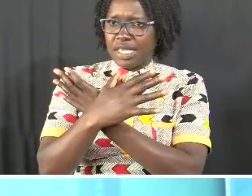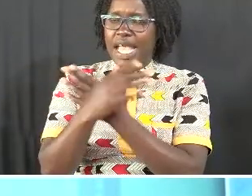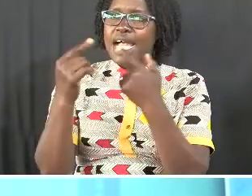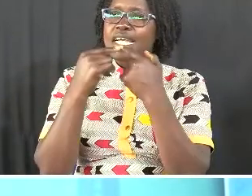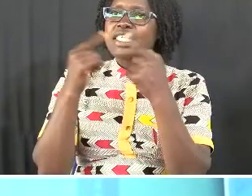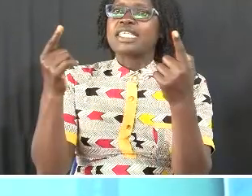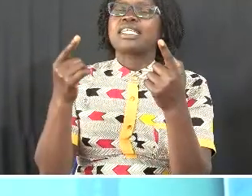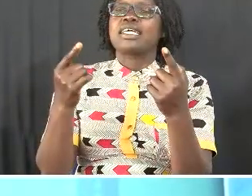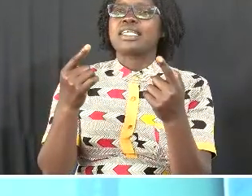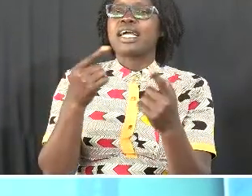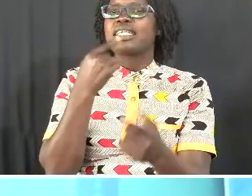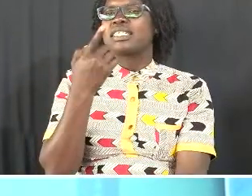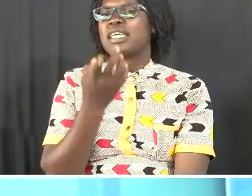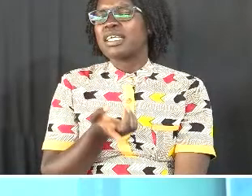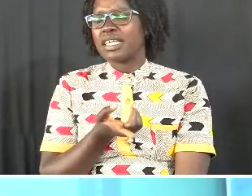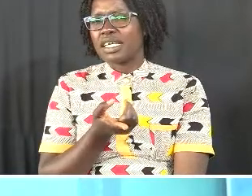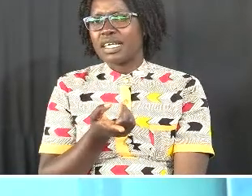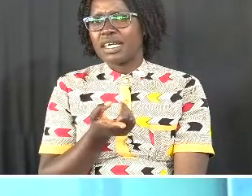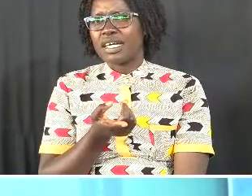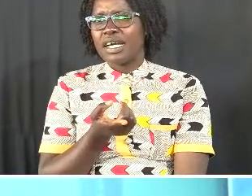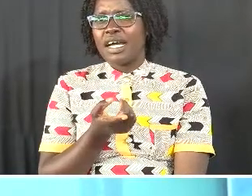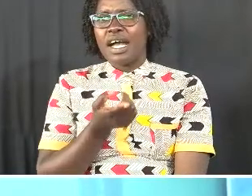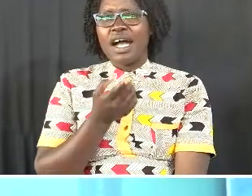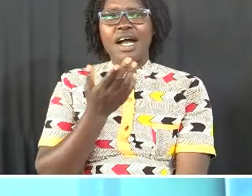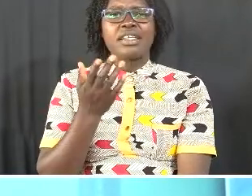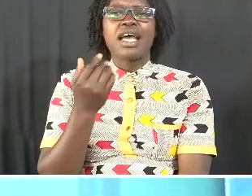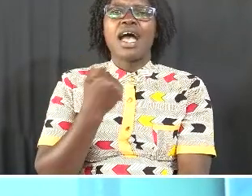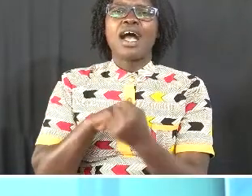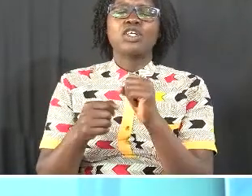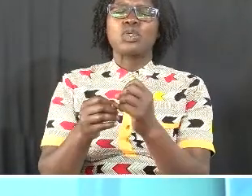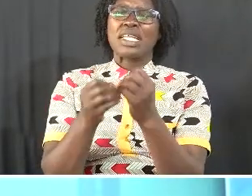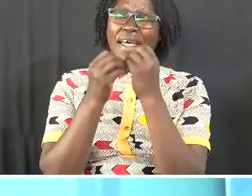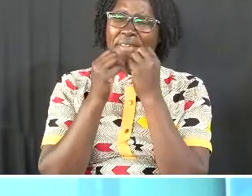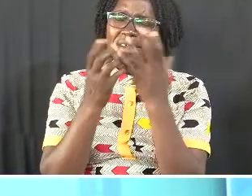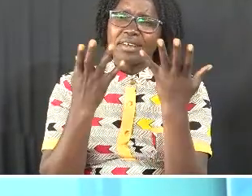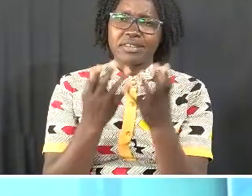declaring the same, and no action is taken.